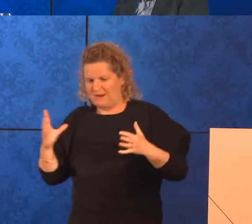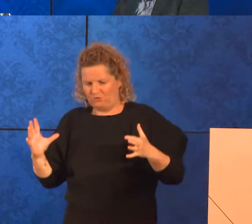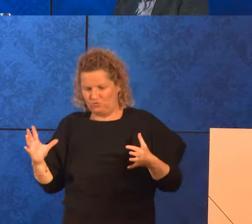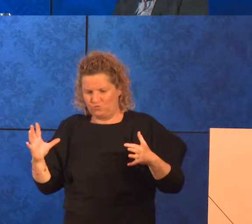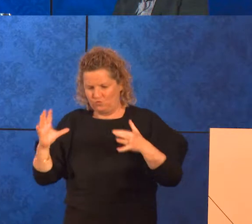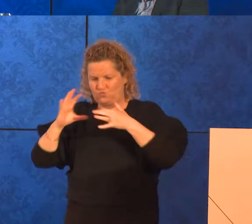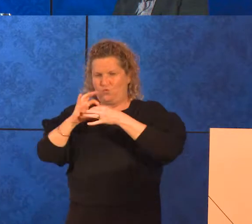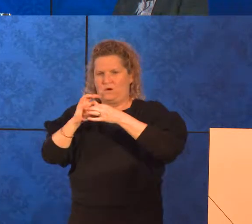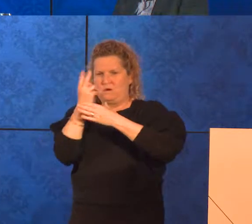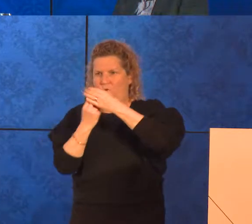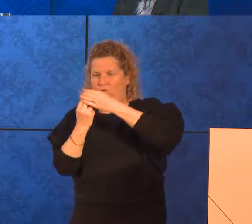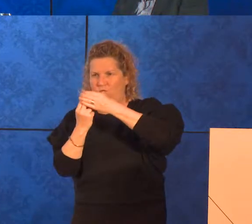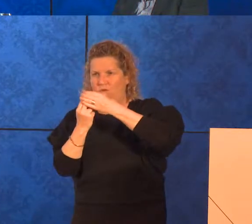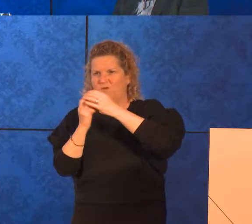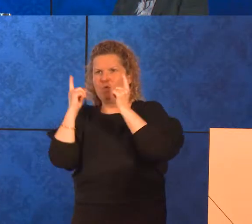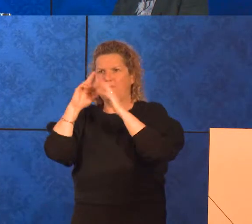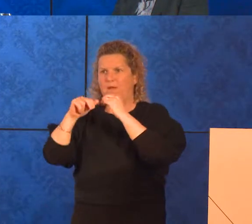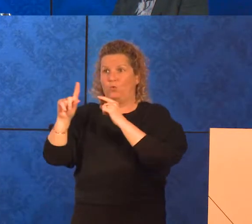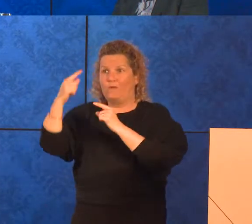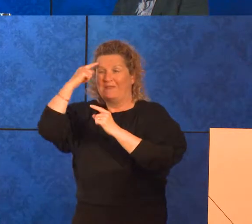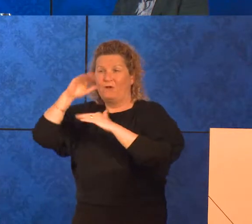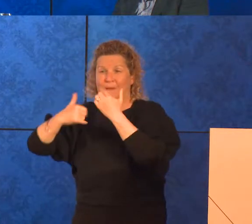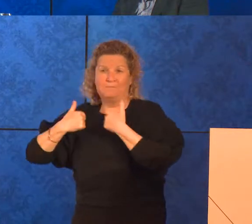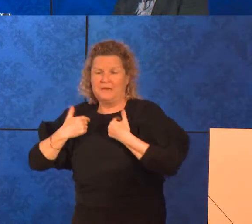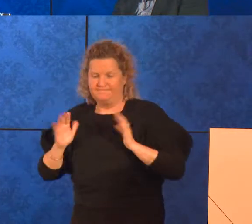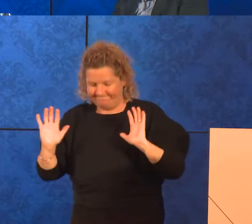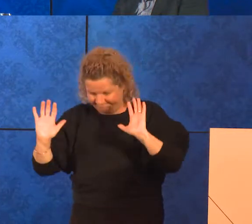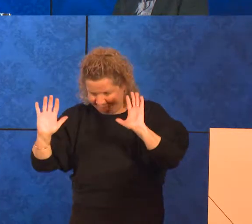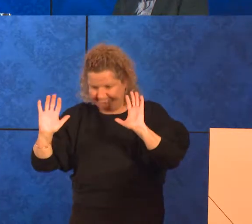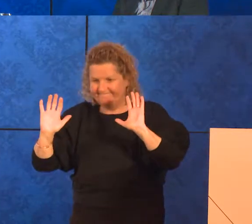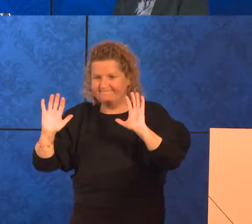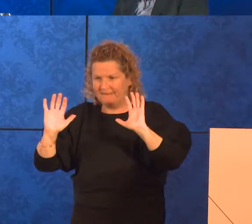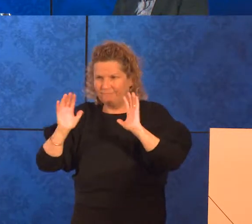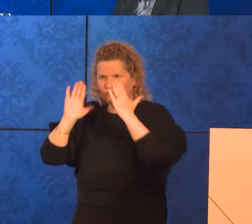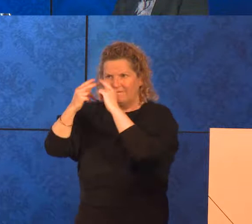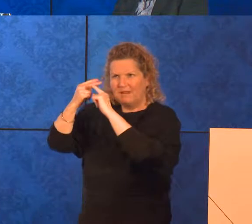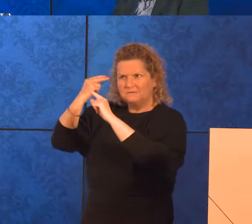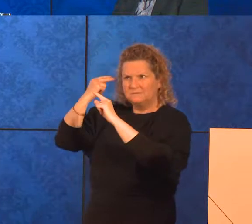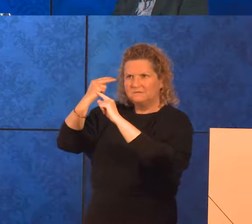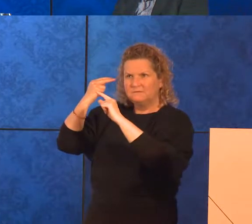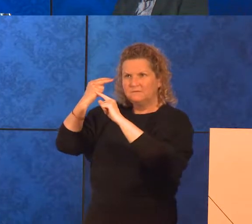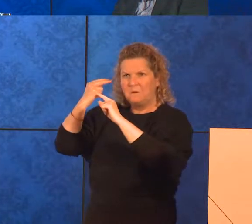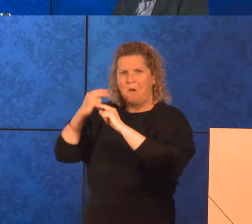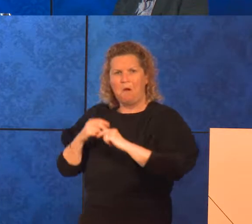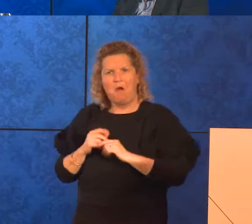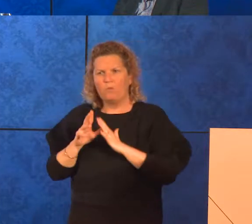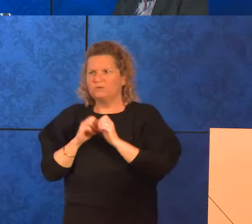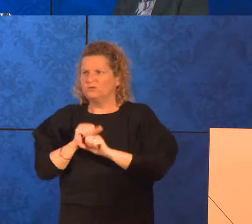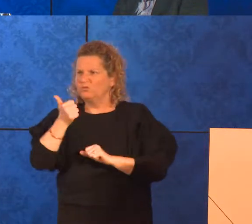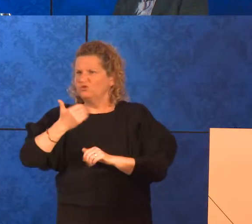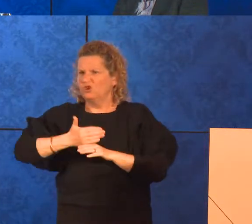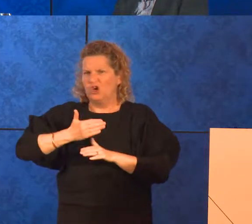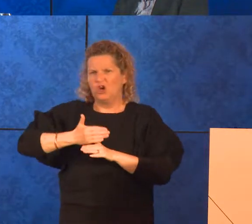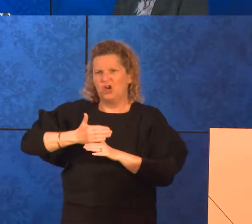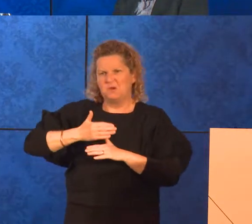about what people thought. So I think for me, it was about reflecting and thinking at the time, we're doing not a bad job. We're kind of